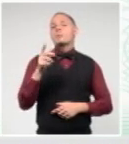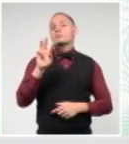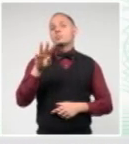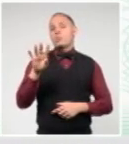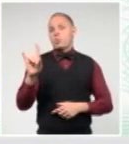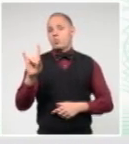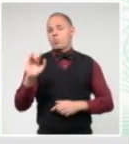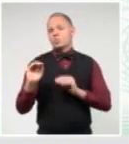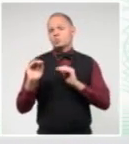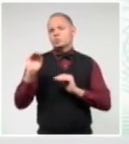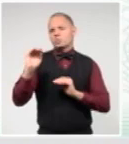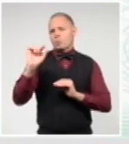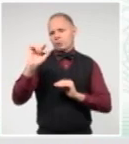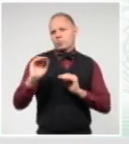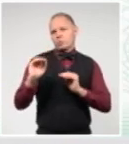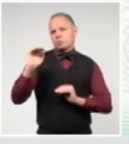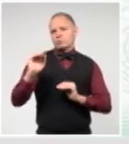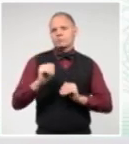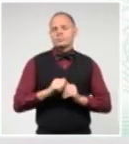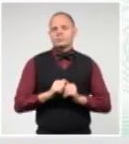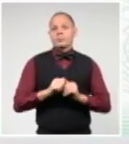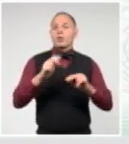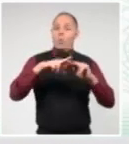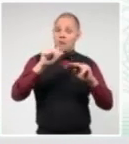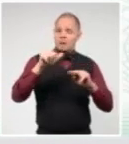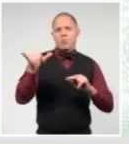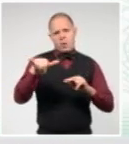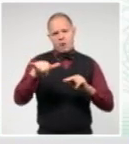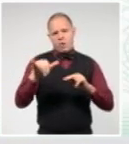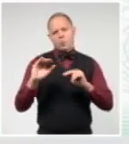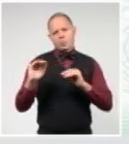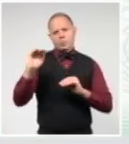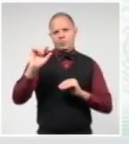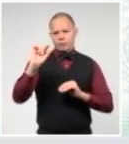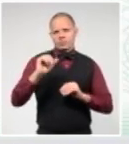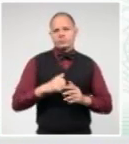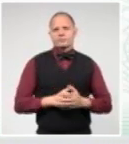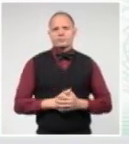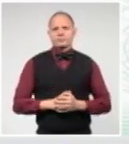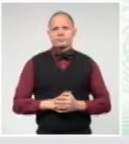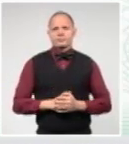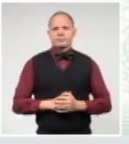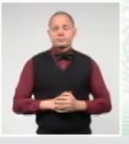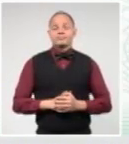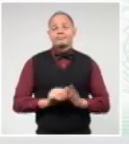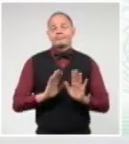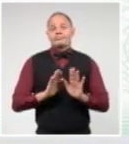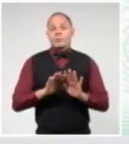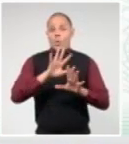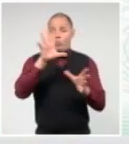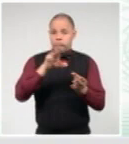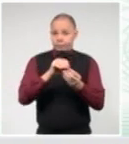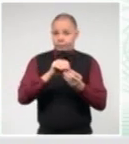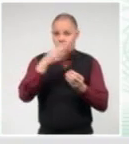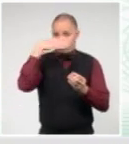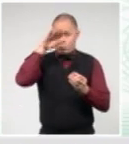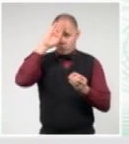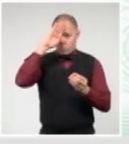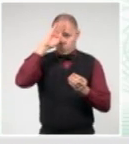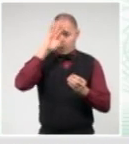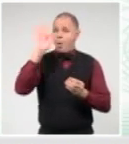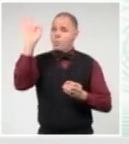And Las Tunas with 0.00. This means that Cuba's rate stands